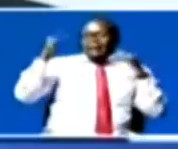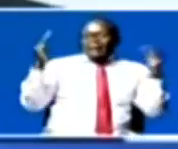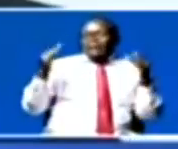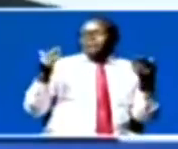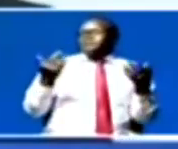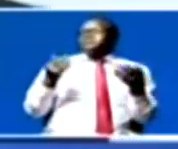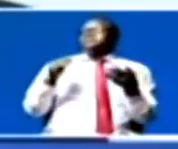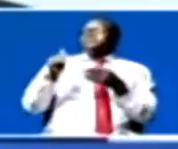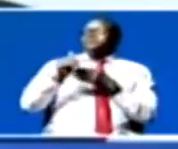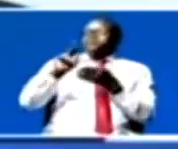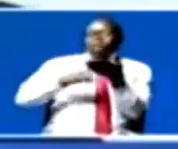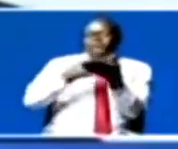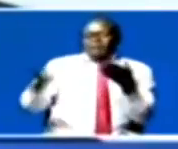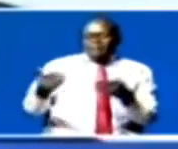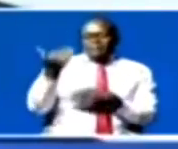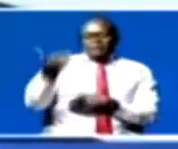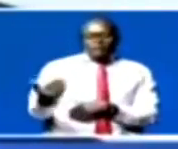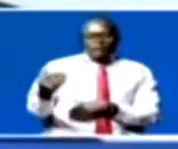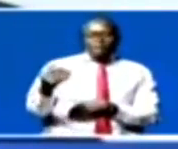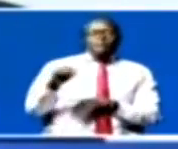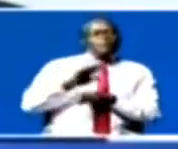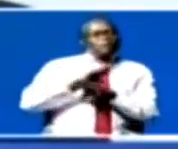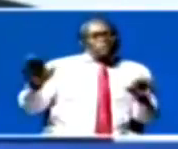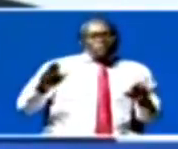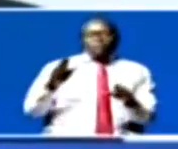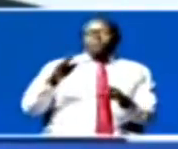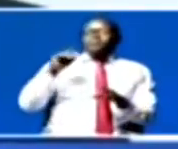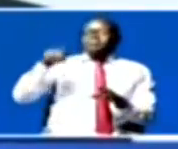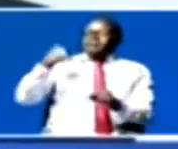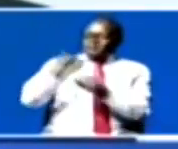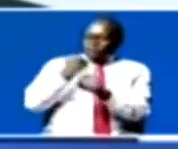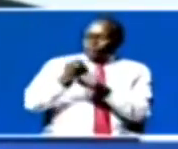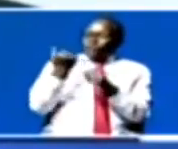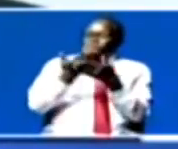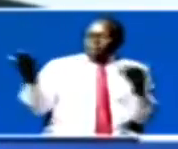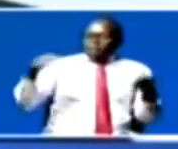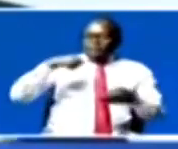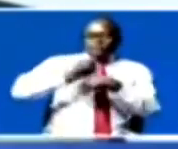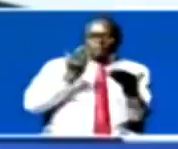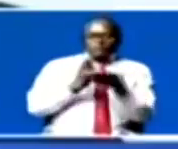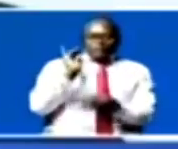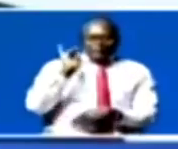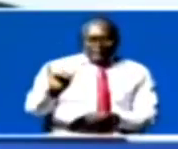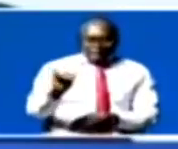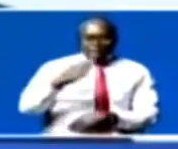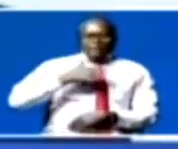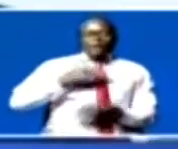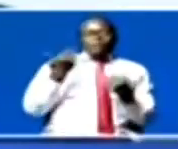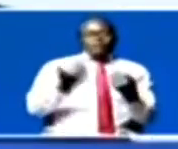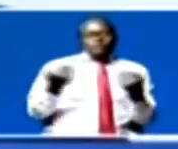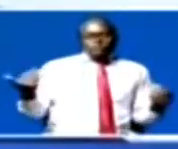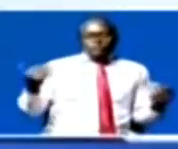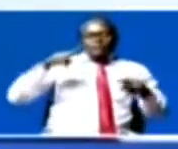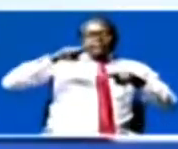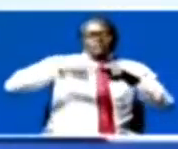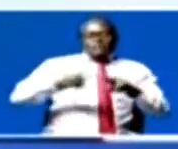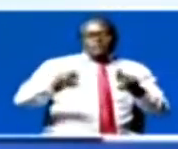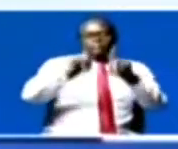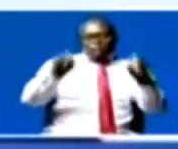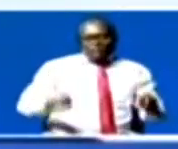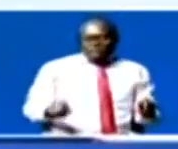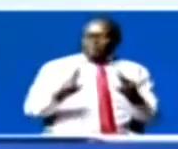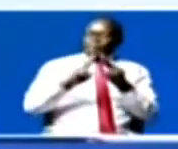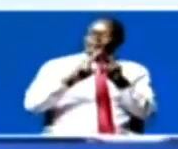not let them down. And there is no extent we will not go to ensure that our children sit for exams in a